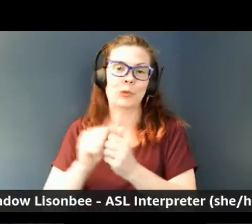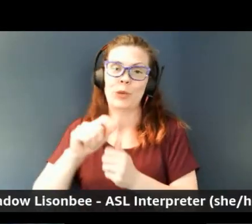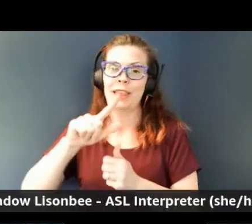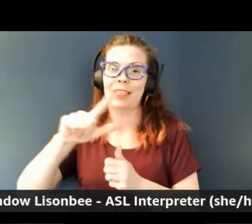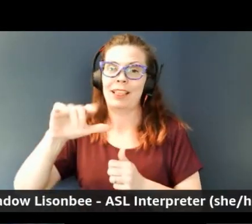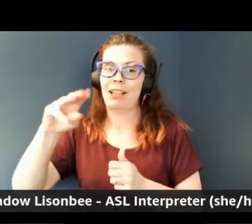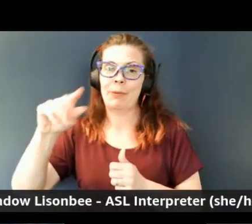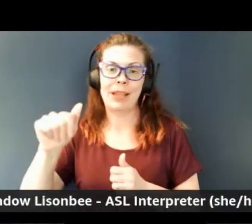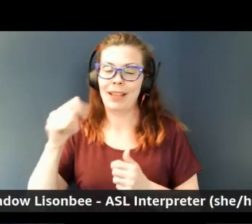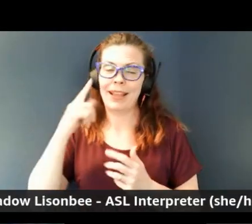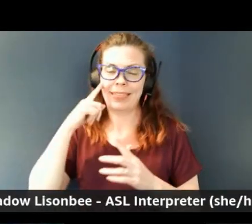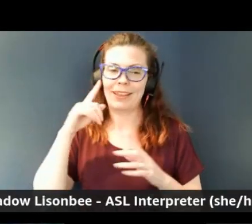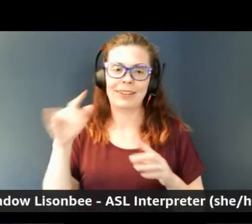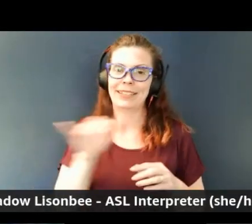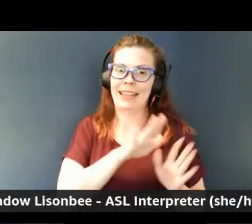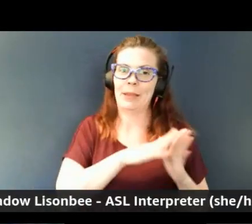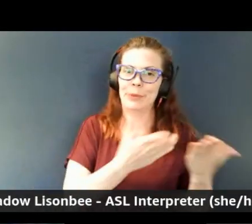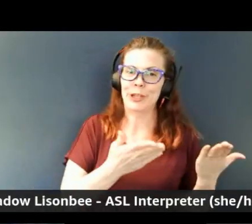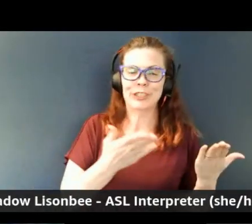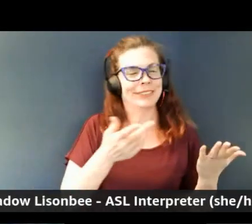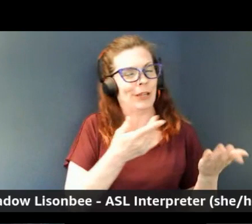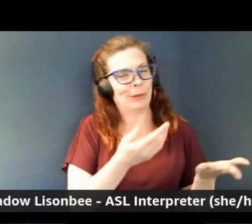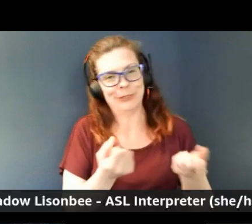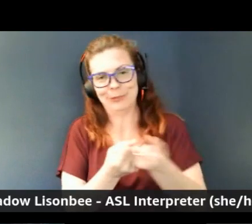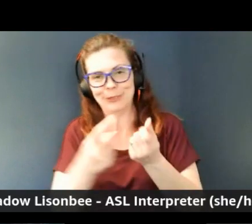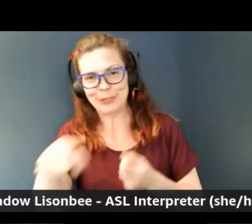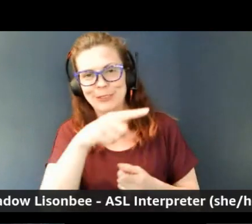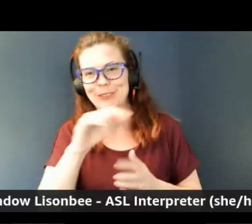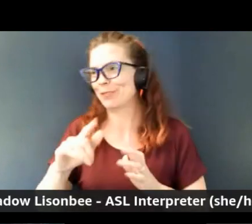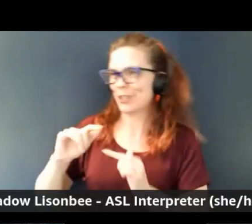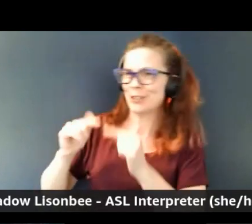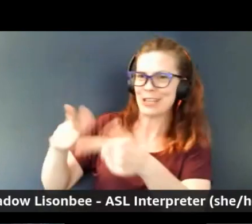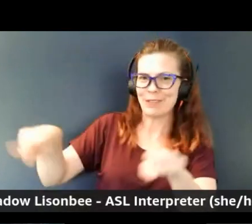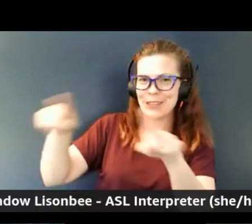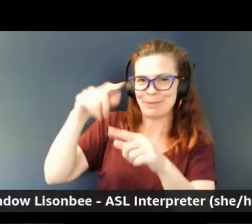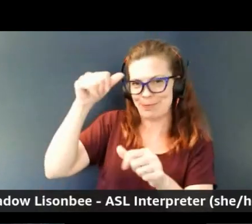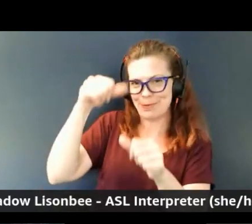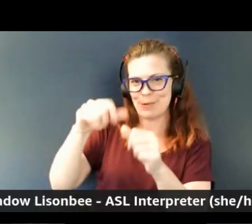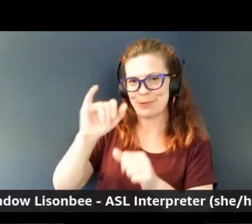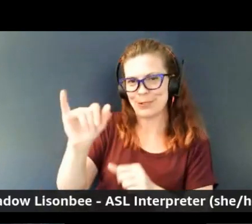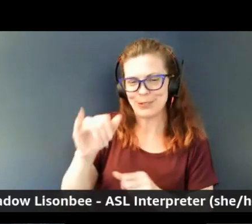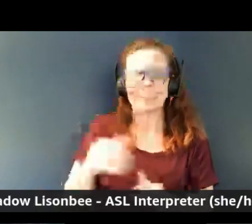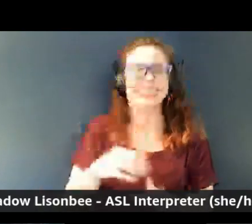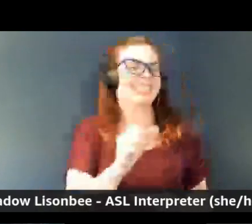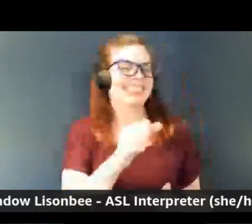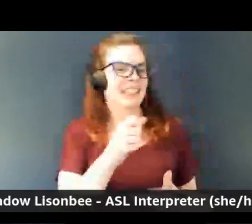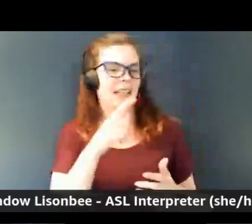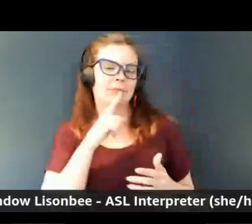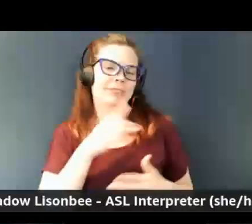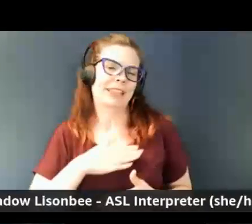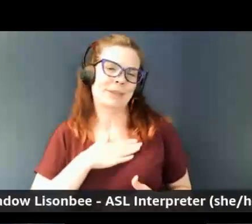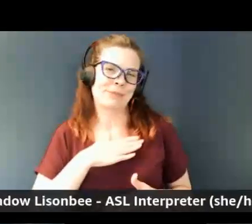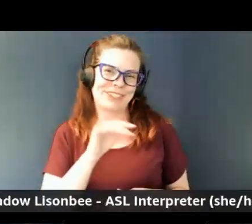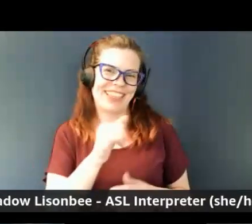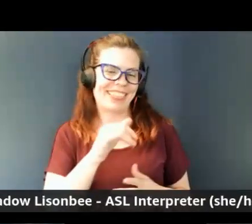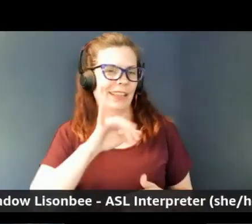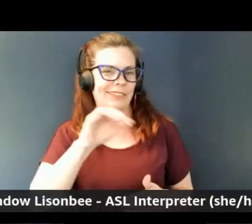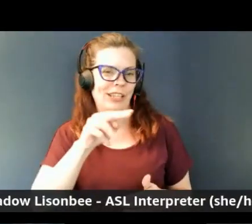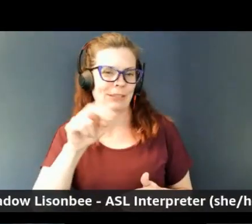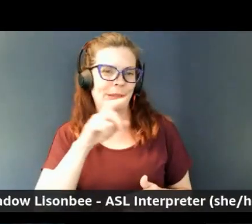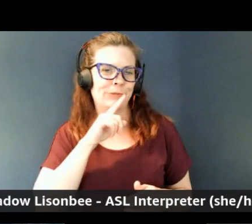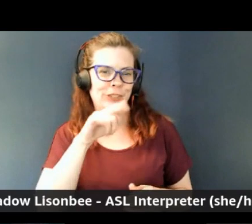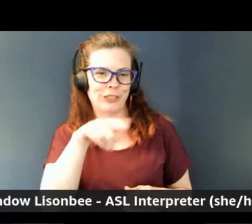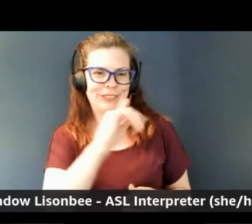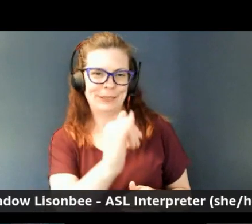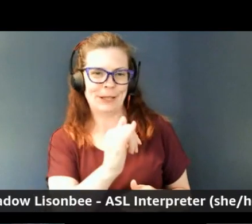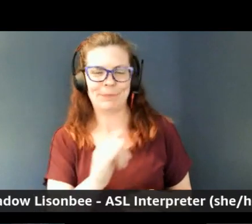I'm just paying forward here. Passing that off to everyone else. They appreciate it. Jasmine, I'm sure you do